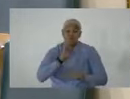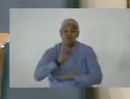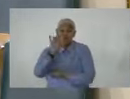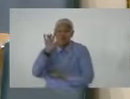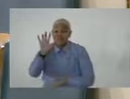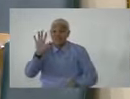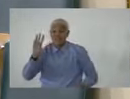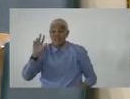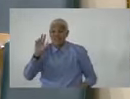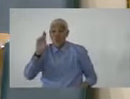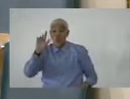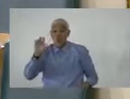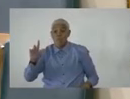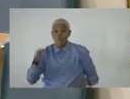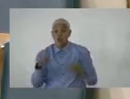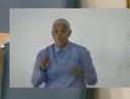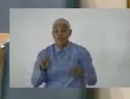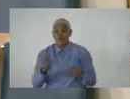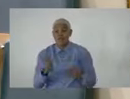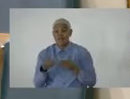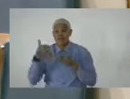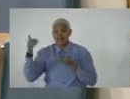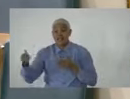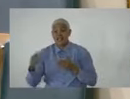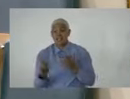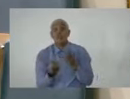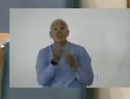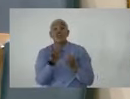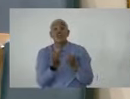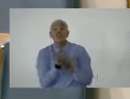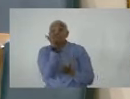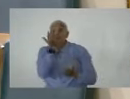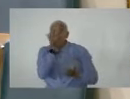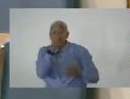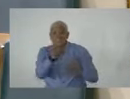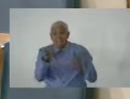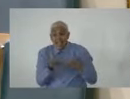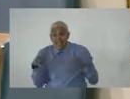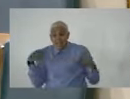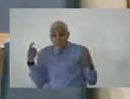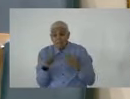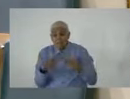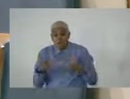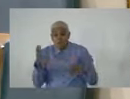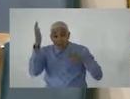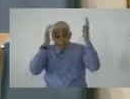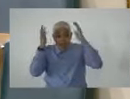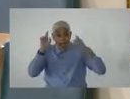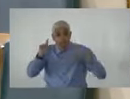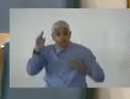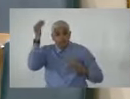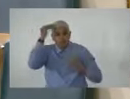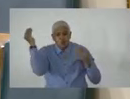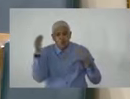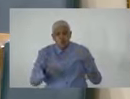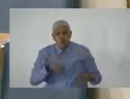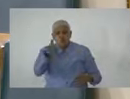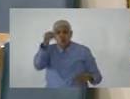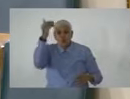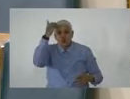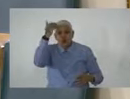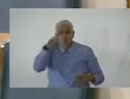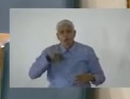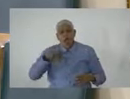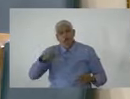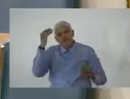at 56 Cumberland Road, near to the grass yard in Spanish Town Market. Yeah, I have to say it. You know